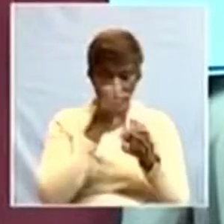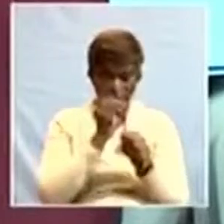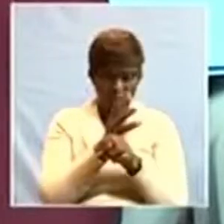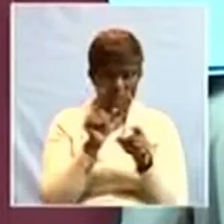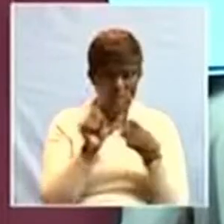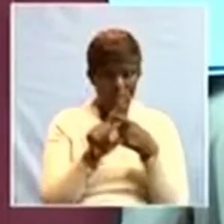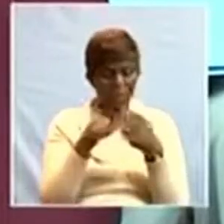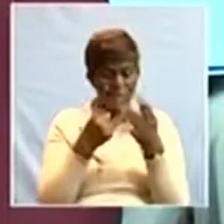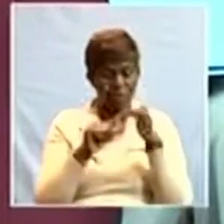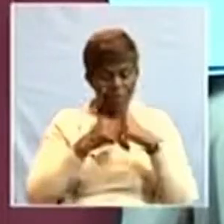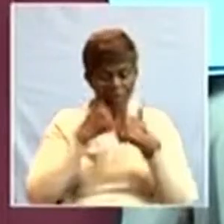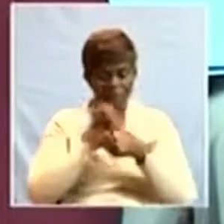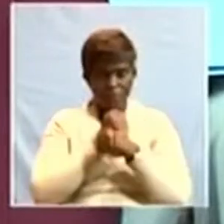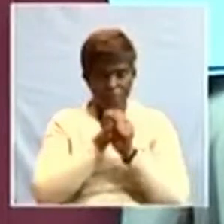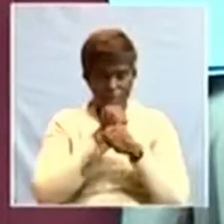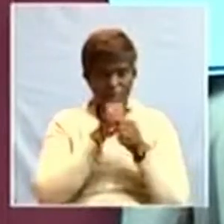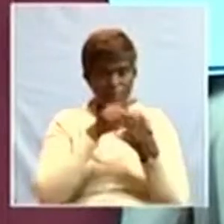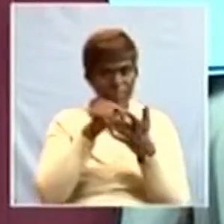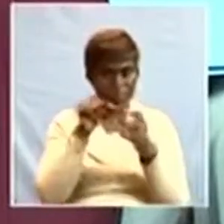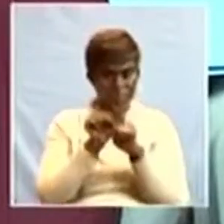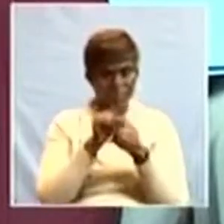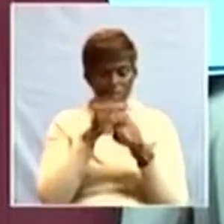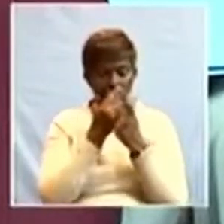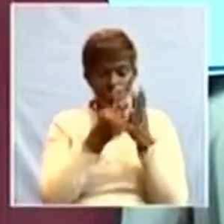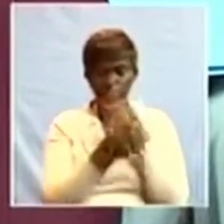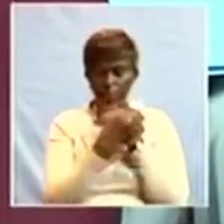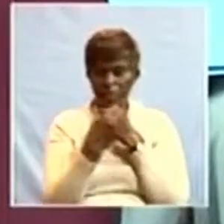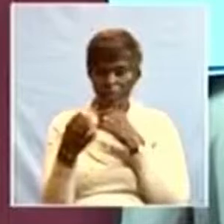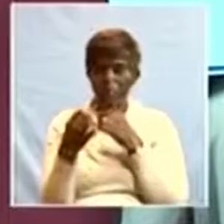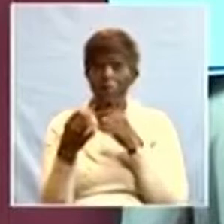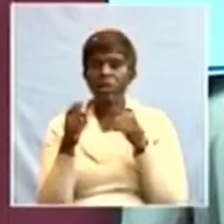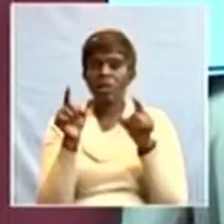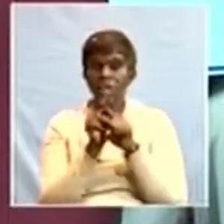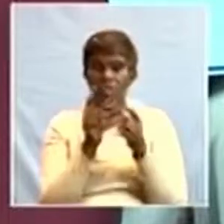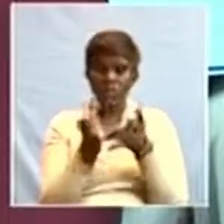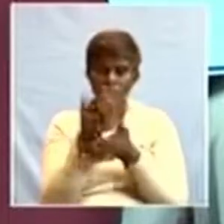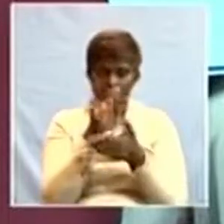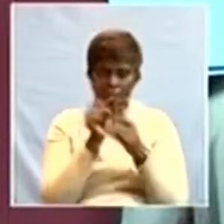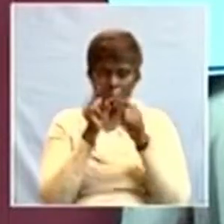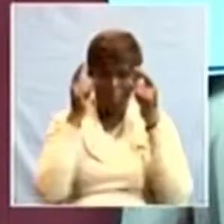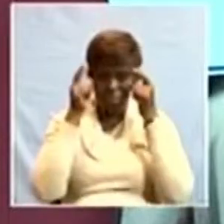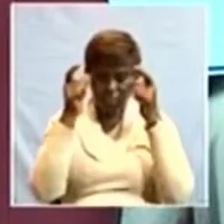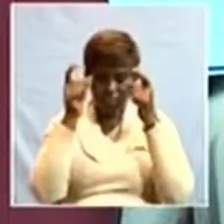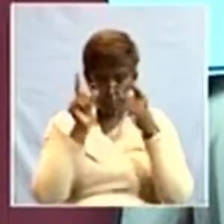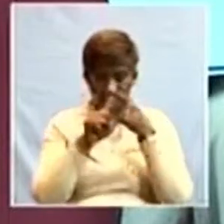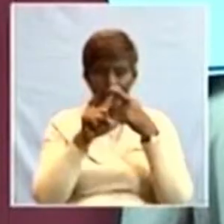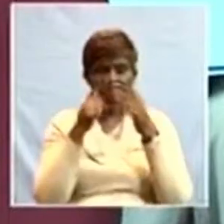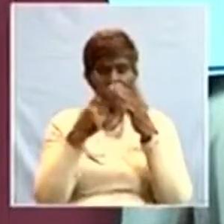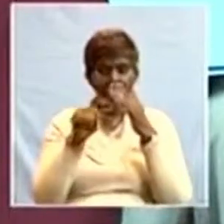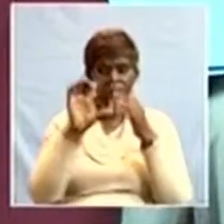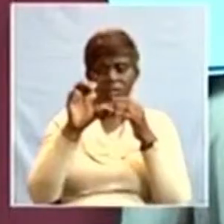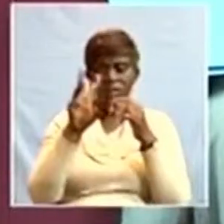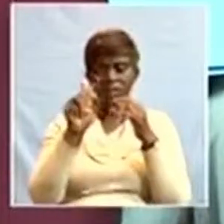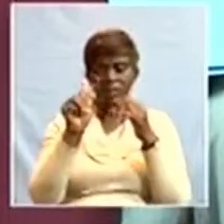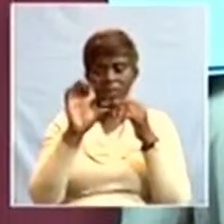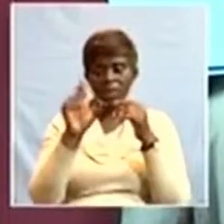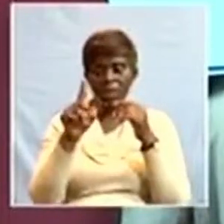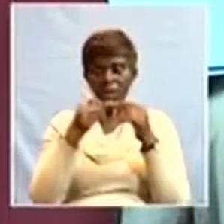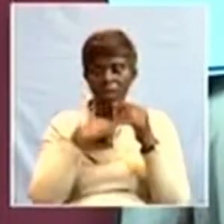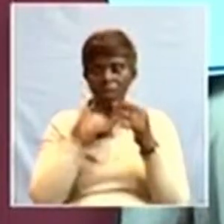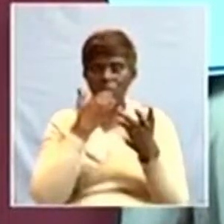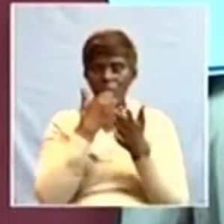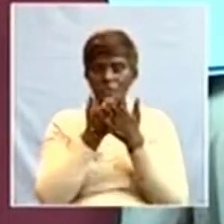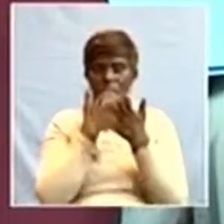and that we did make the payment, and the equipment in issue was collected and handed over to the CWACs. There is evidence